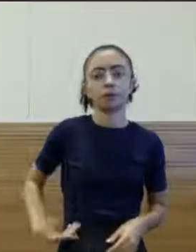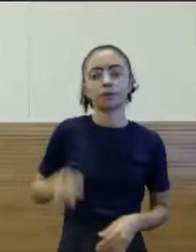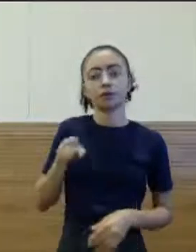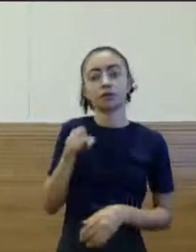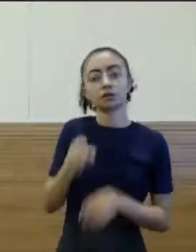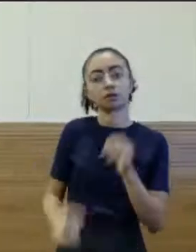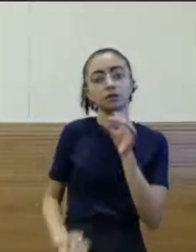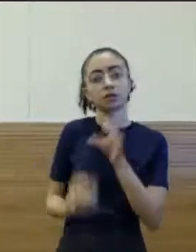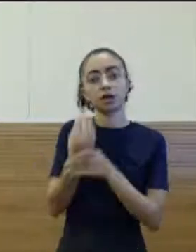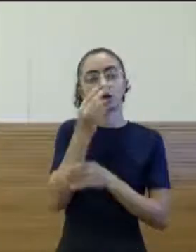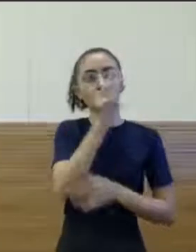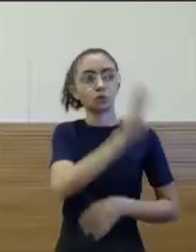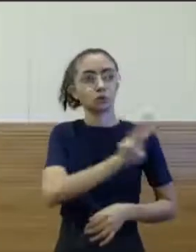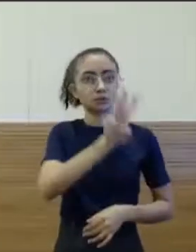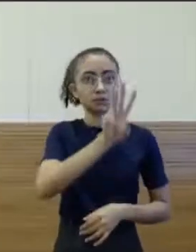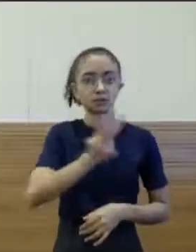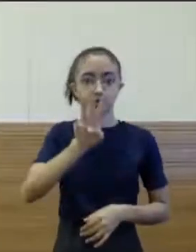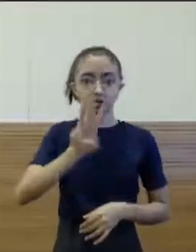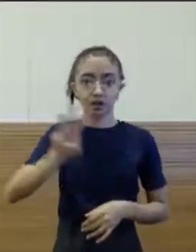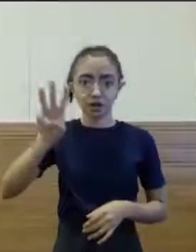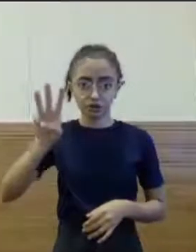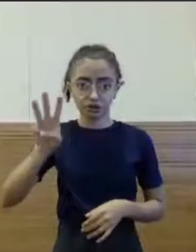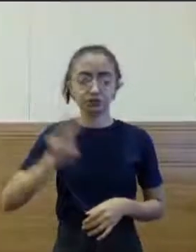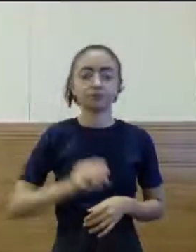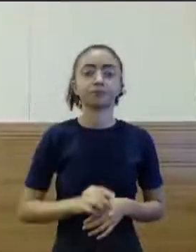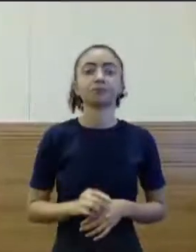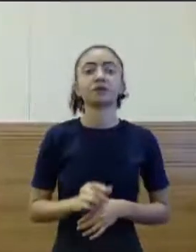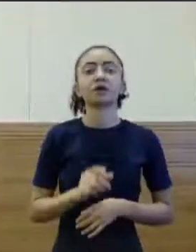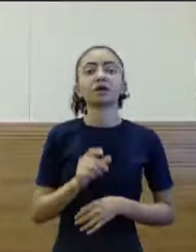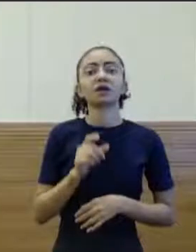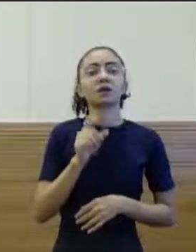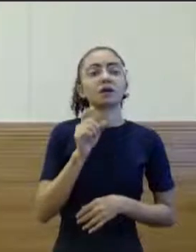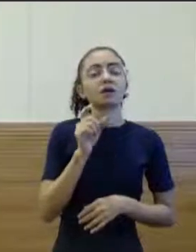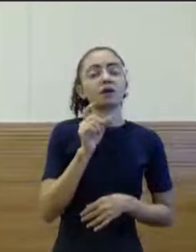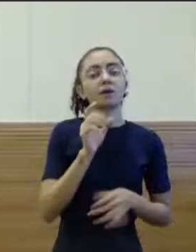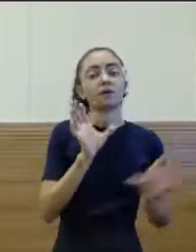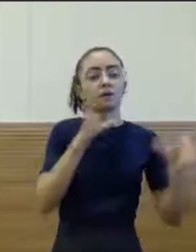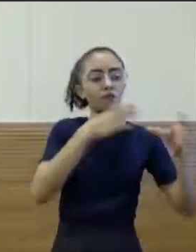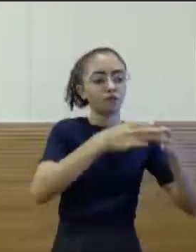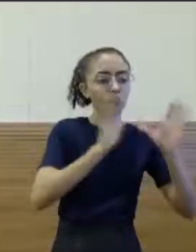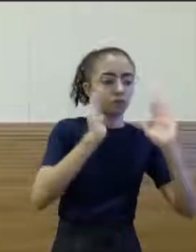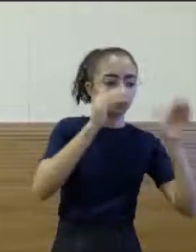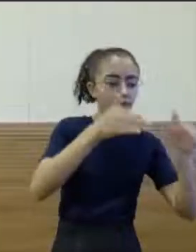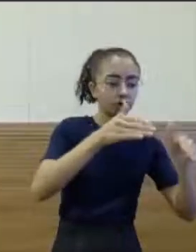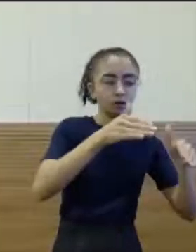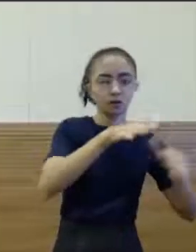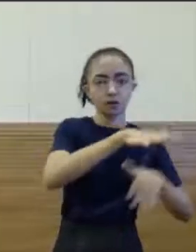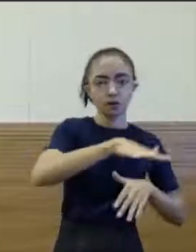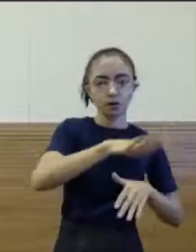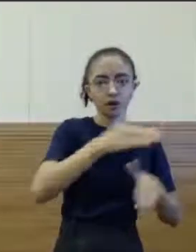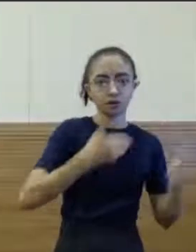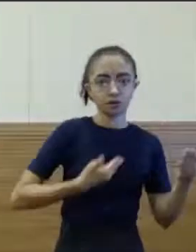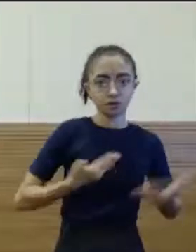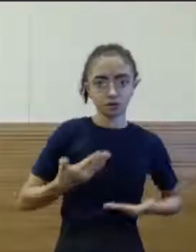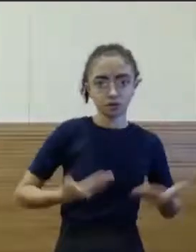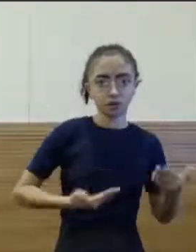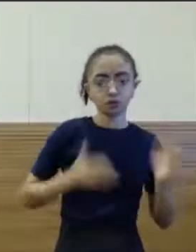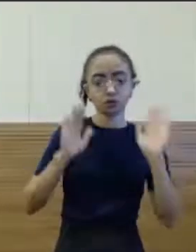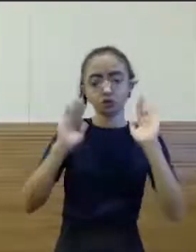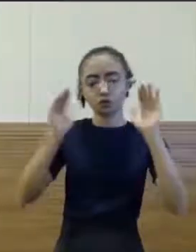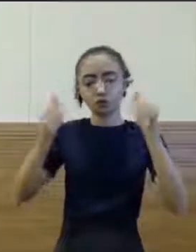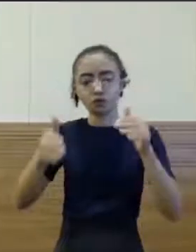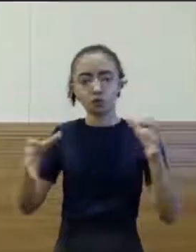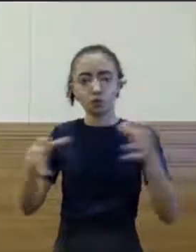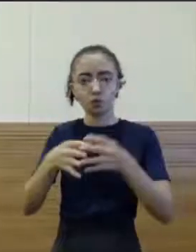by them. The site had 2 hot sites, one for health professionals and the other one for the population in general, where